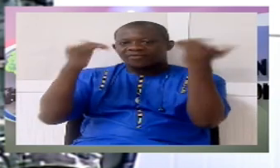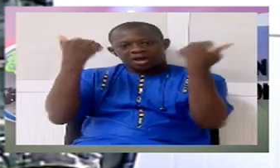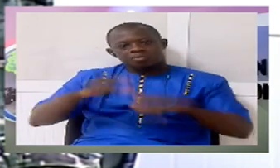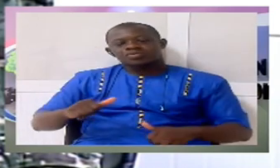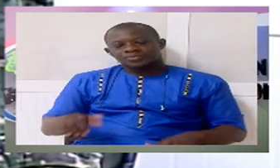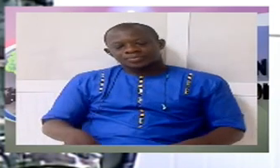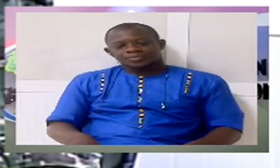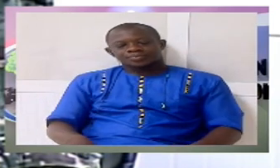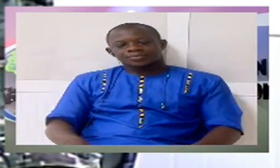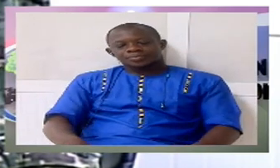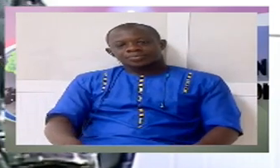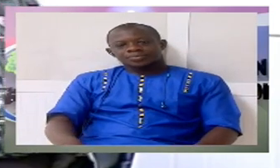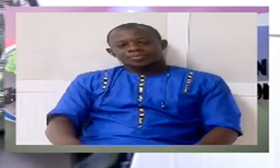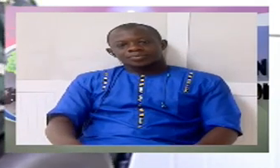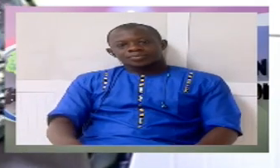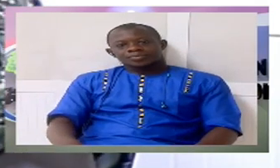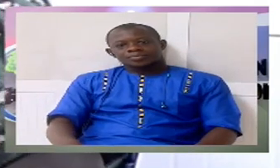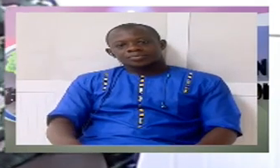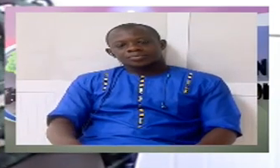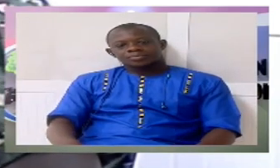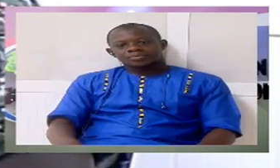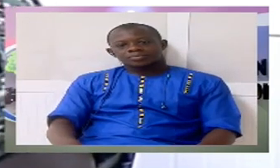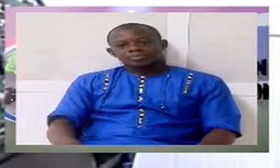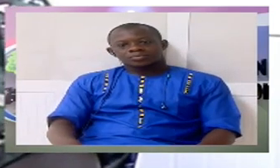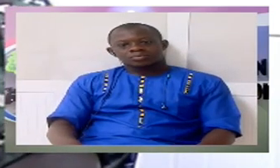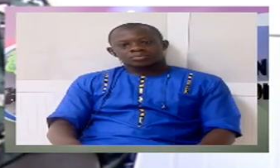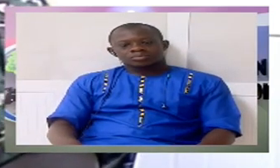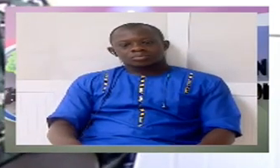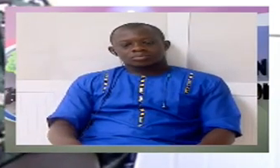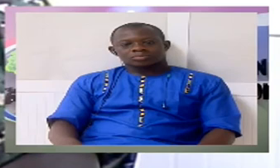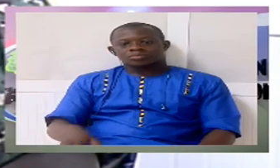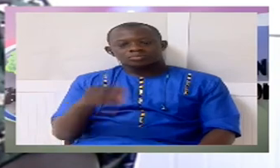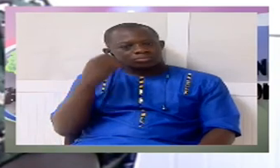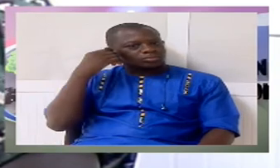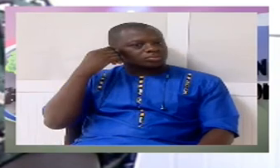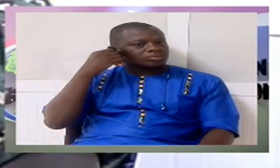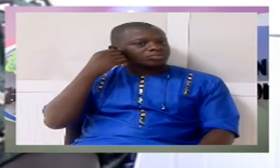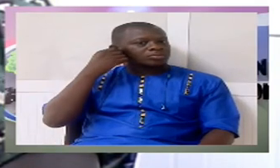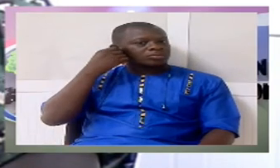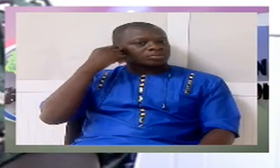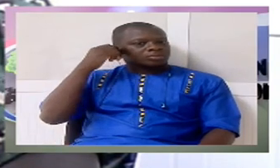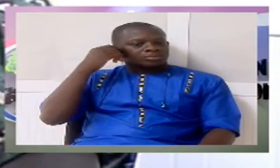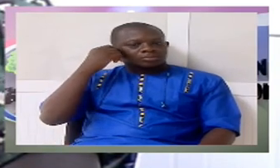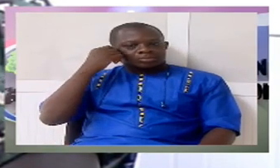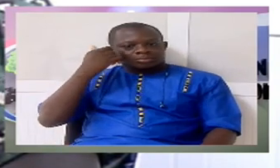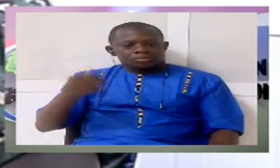ngi bokkon ci convoy president bi yobbu wuñ la court yaruñ la daanuñ la defuñ la dara